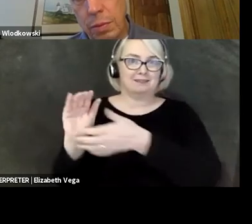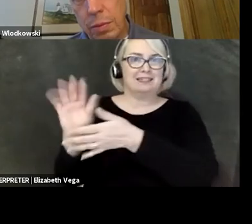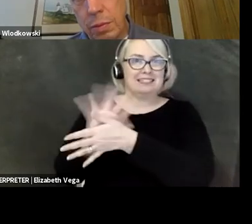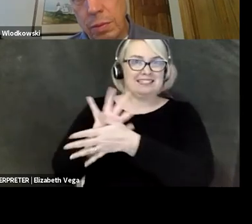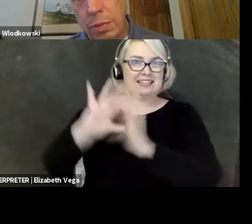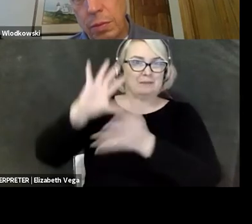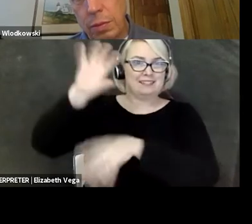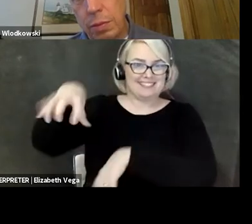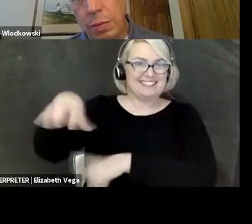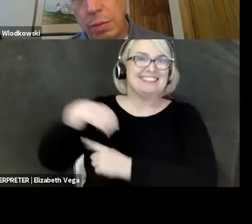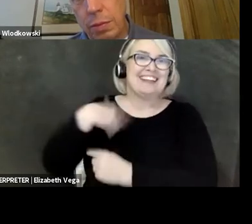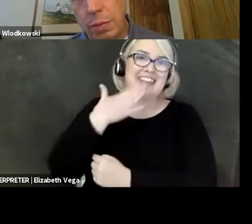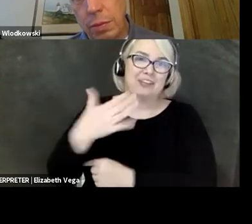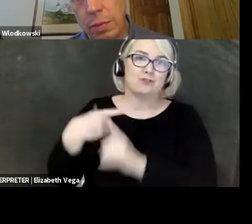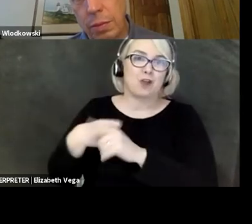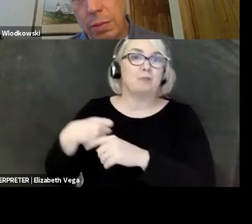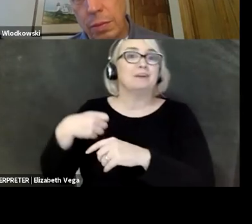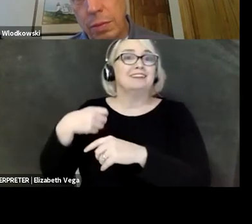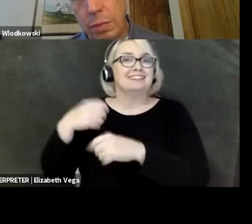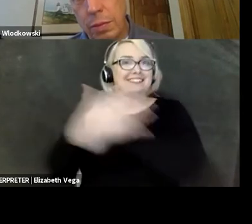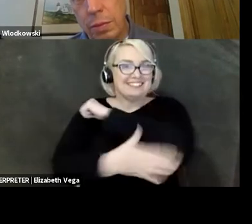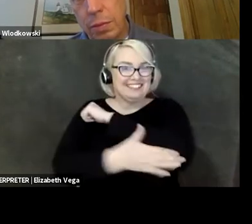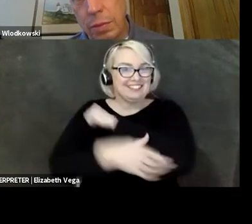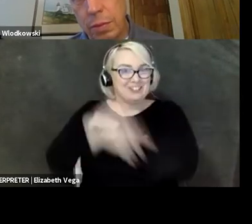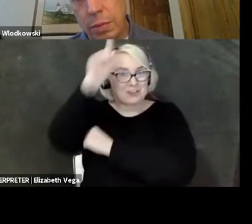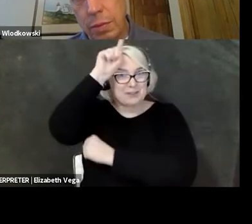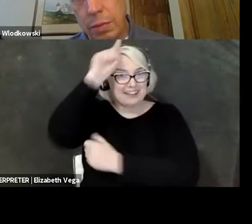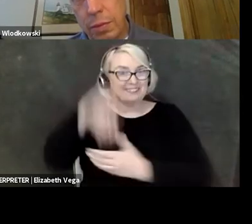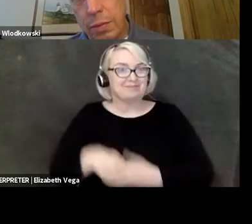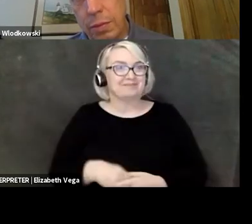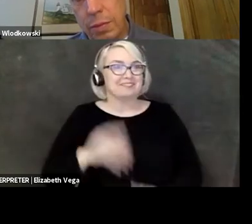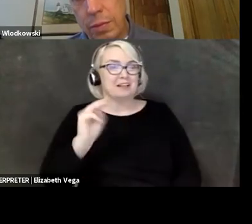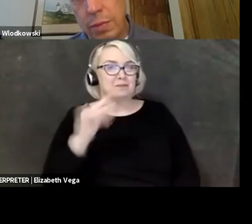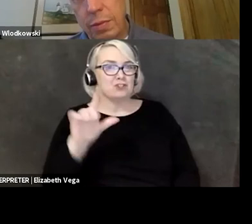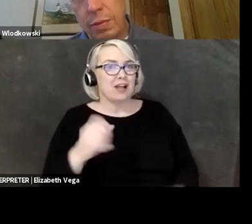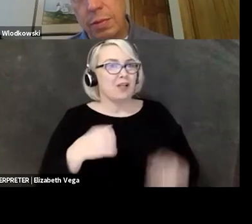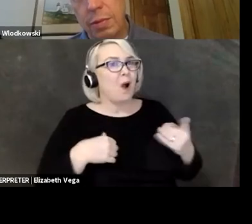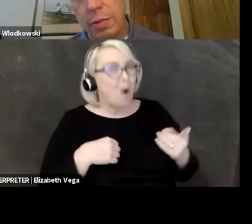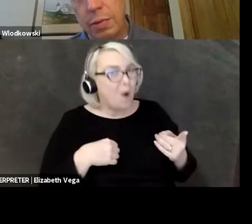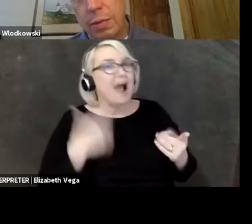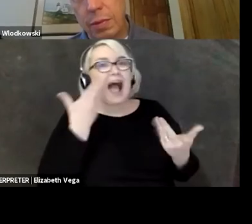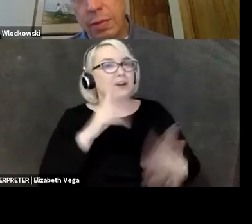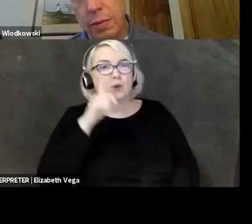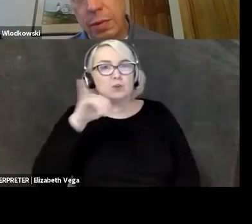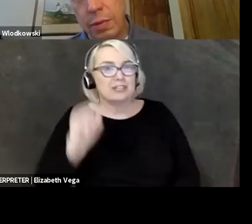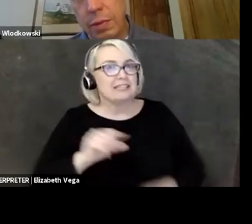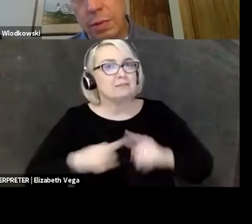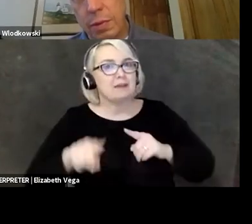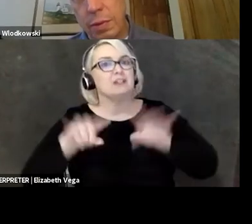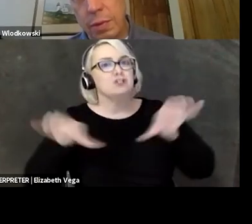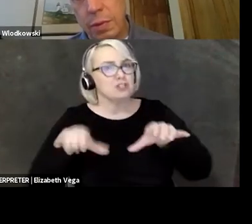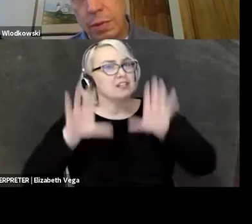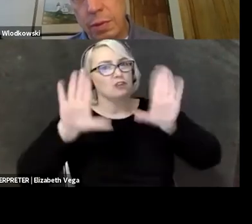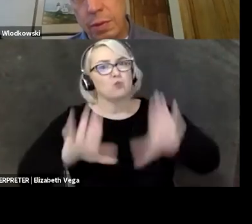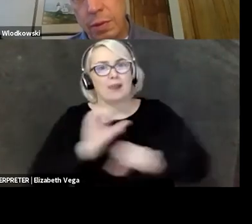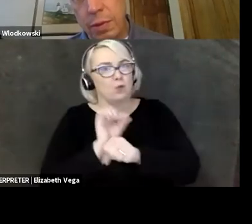I would have to say, I know who she is. She's done great work with her app and long before anyone else did.